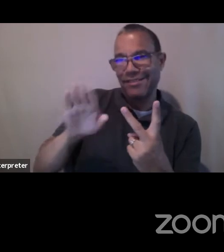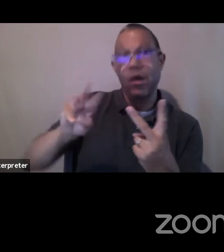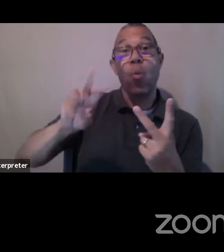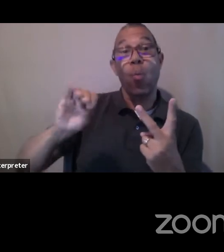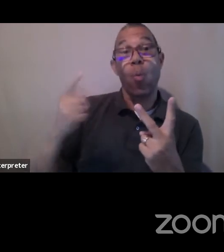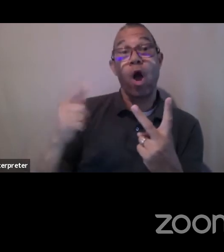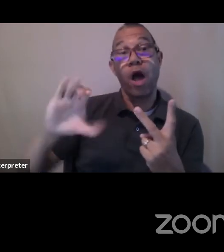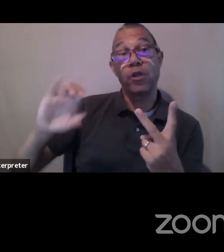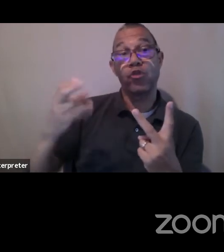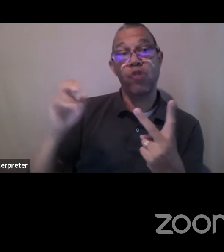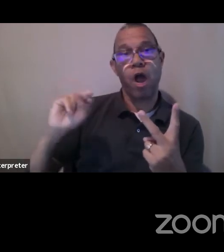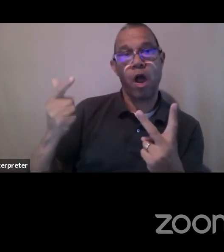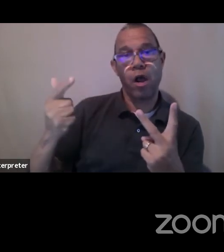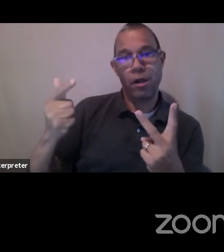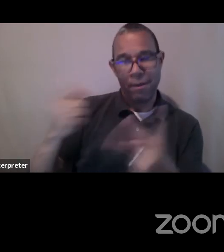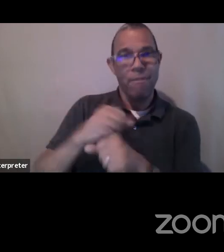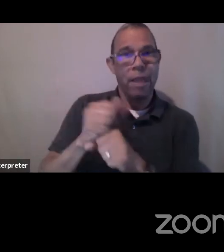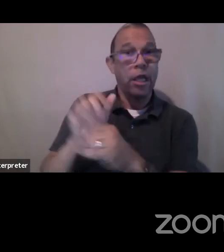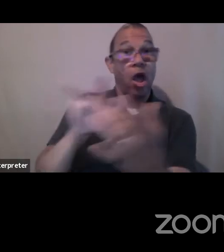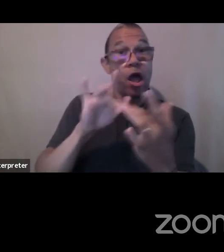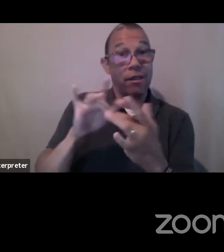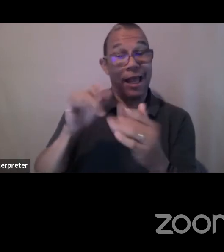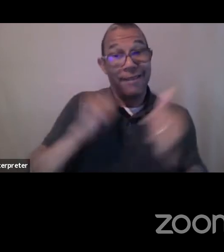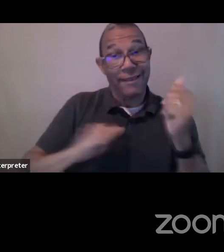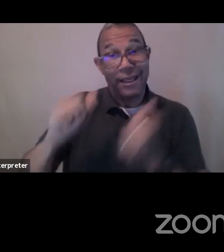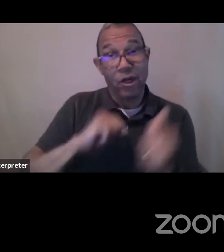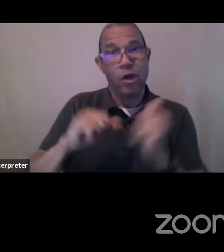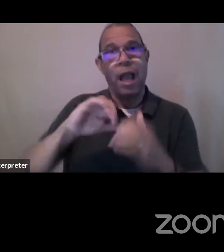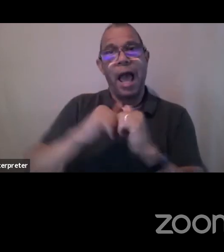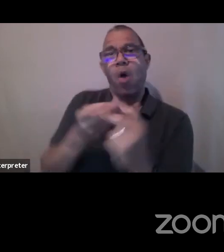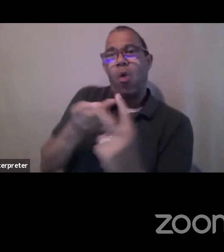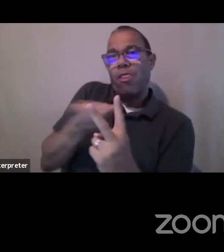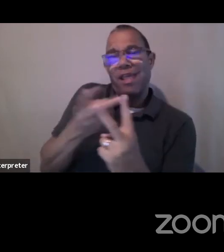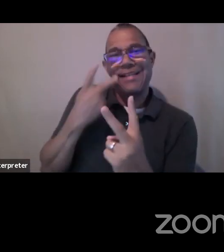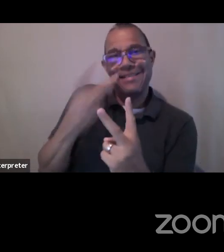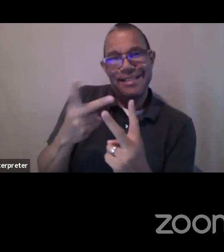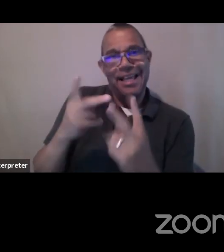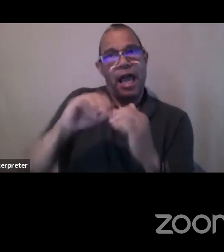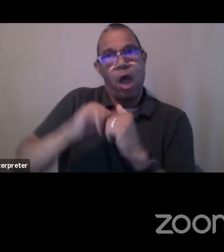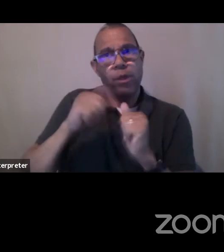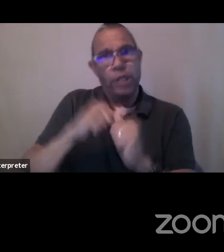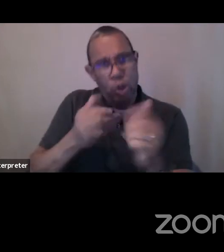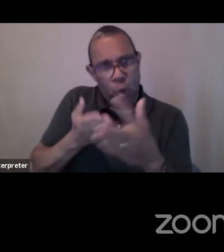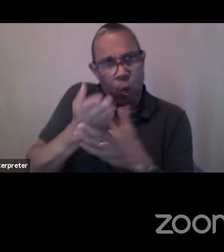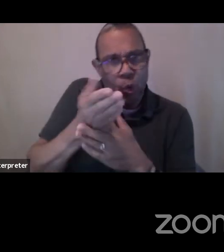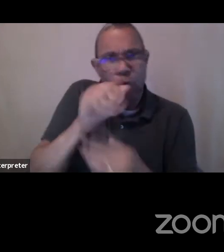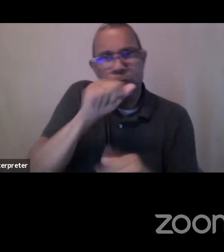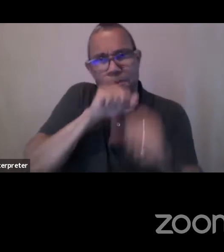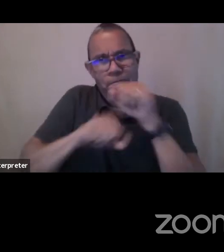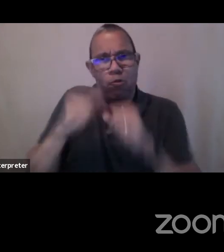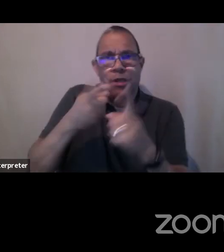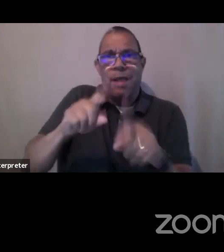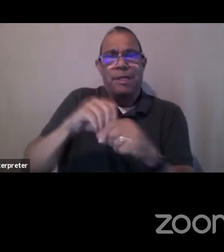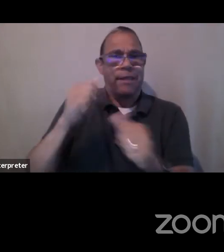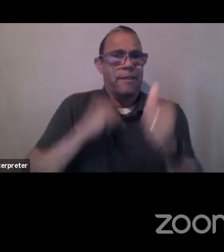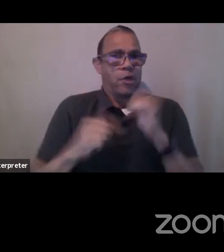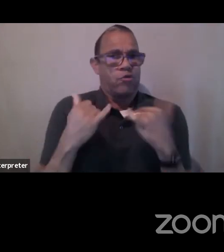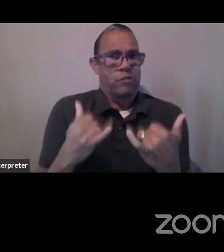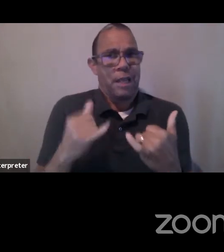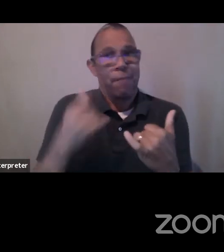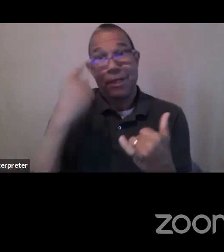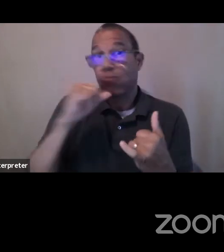theatre and the opportunities they see as we navigate making theatre while we are unable to gather in person. If you have questions,